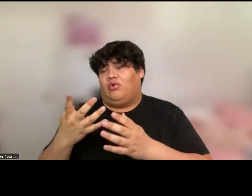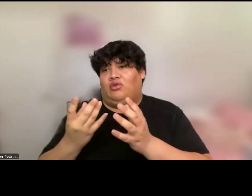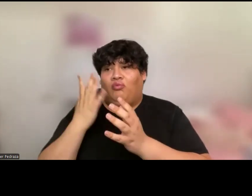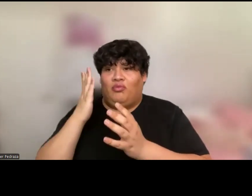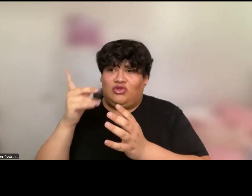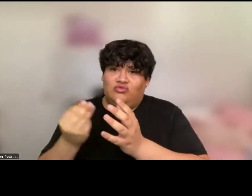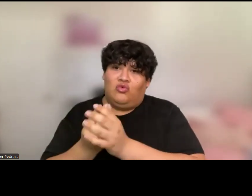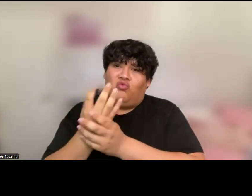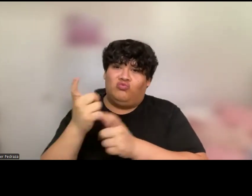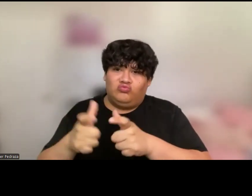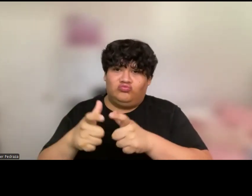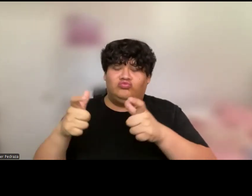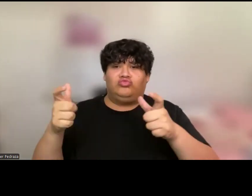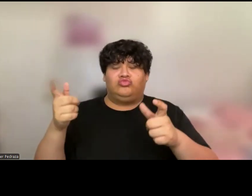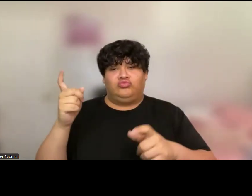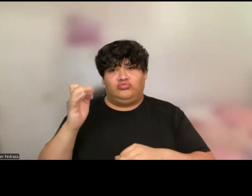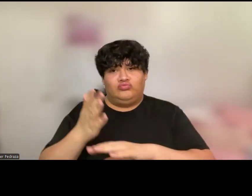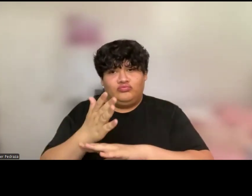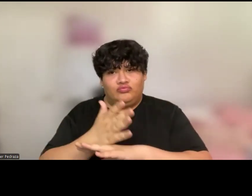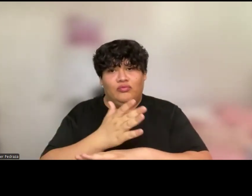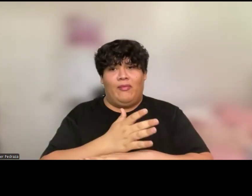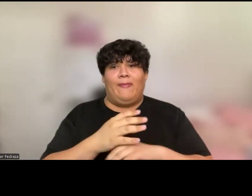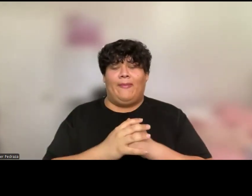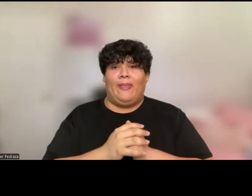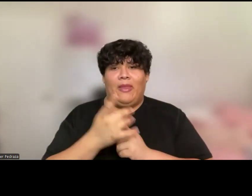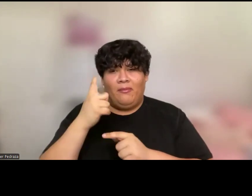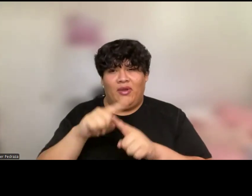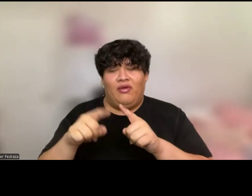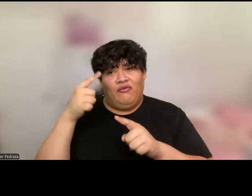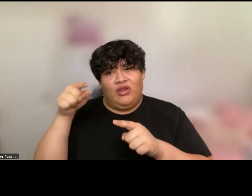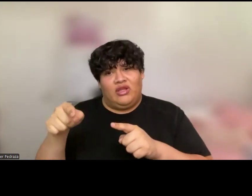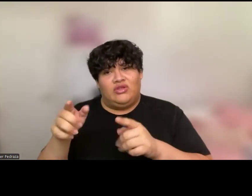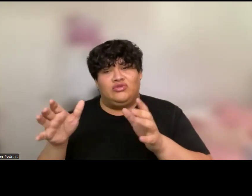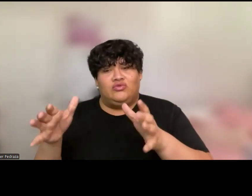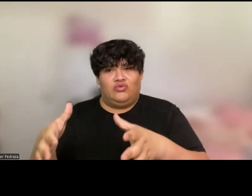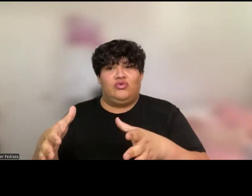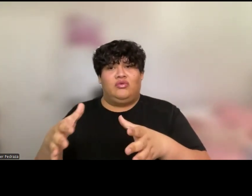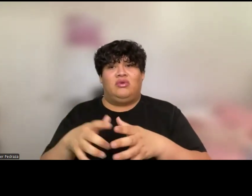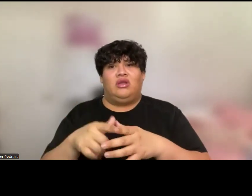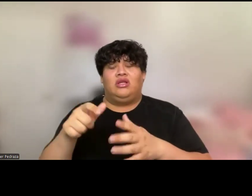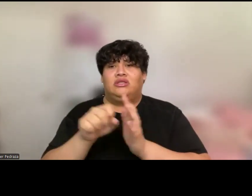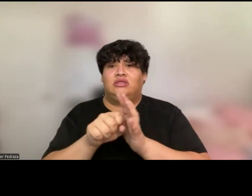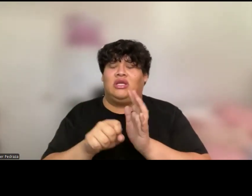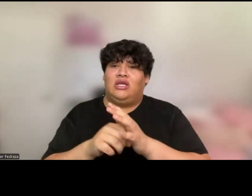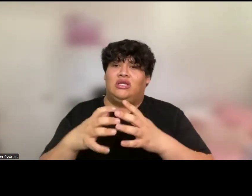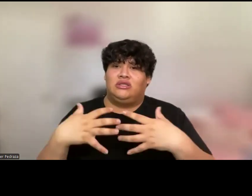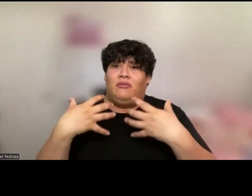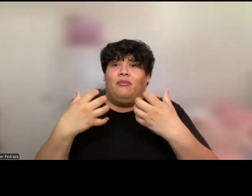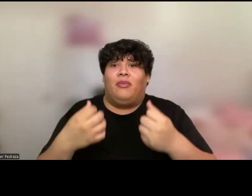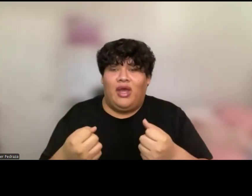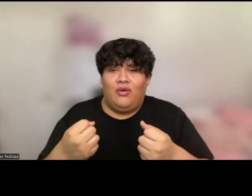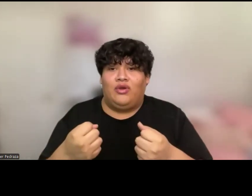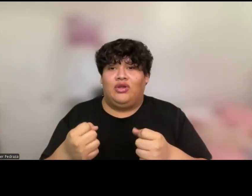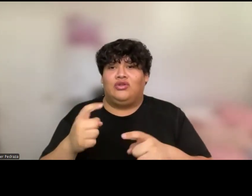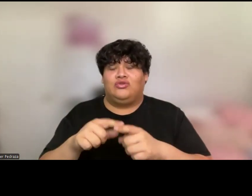of long-term care residents. But most critically for this group, the state office is empowered to work in conjunction